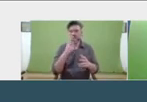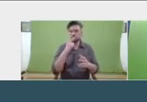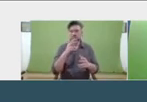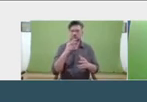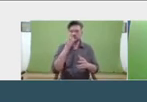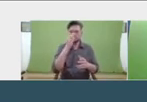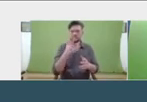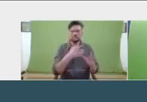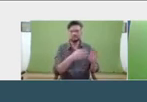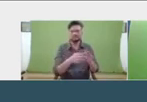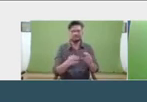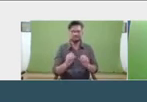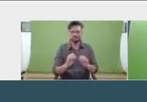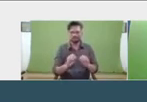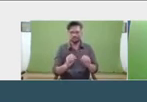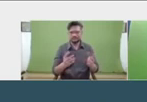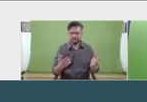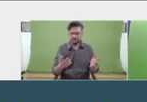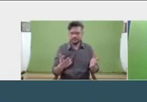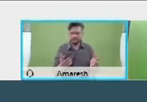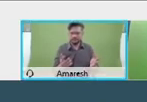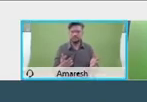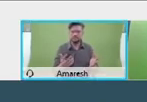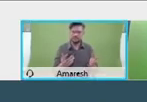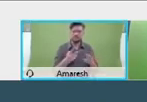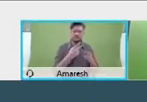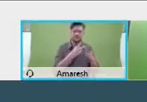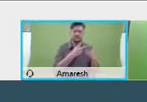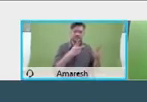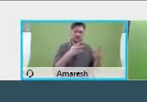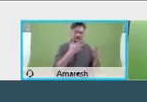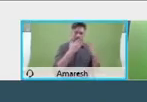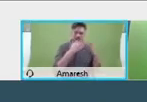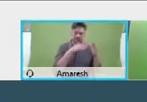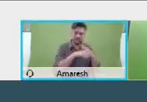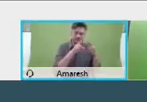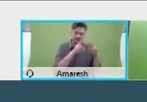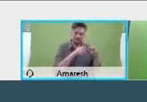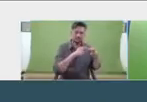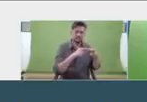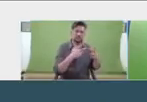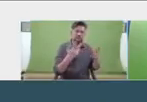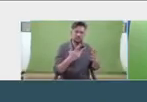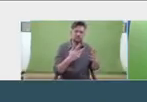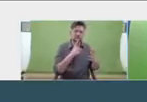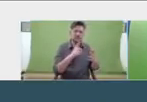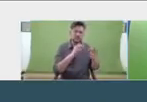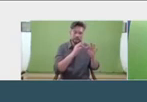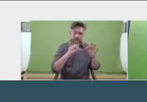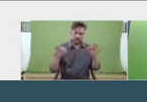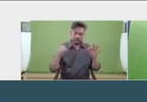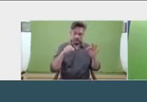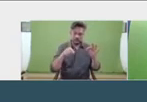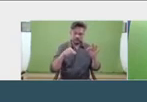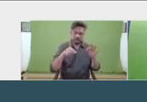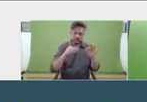okay so variation studies therefore ignored or neglected some kind of sentence level variation it